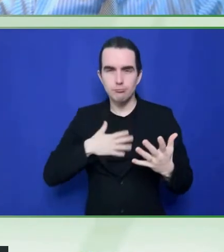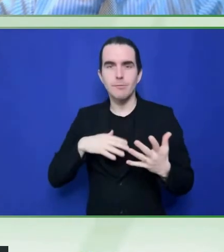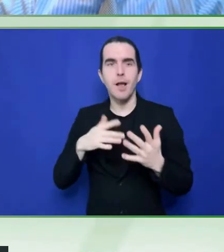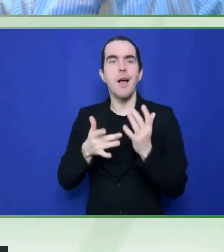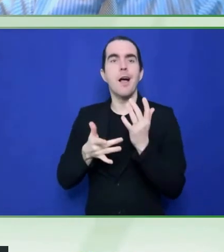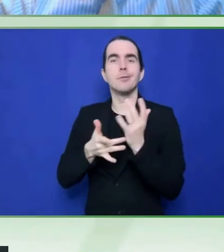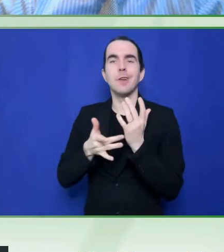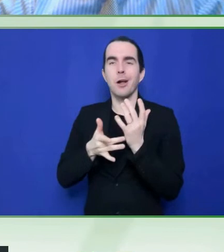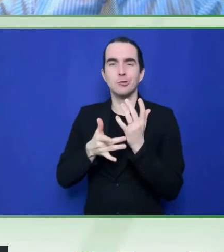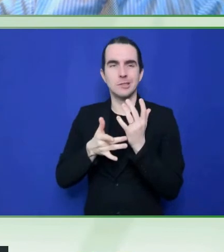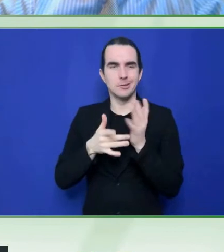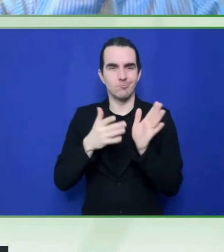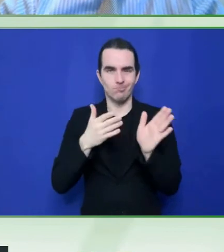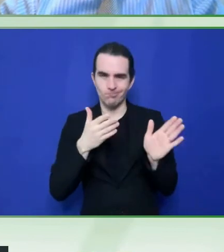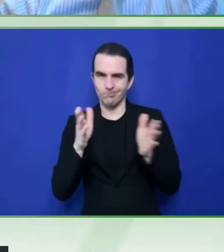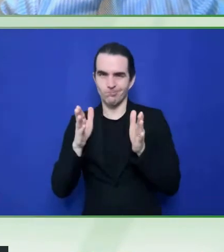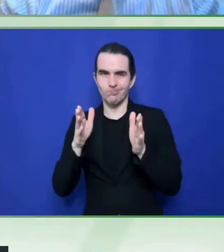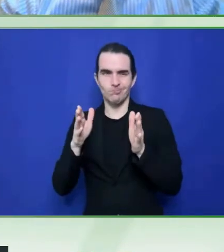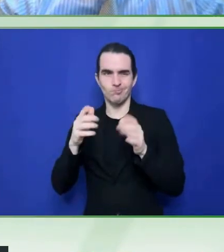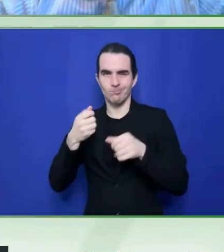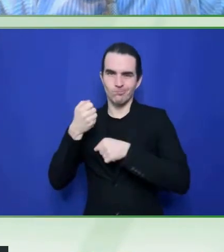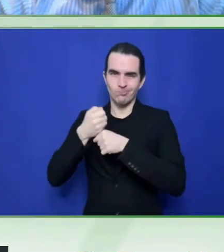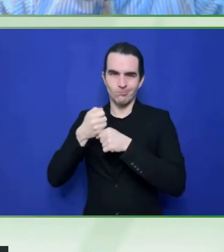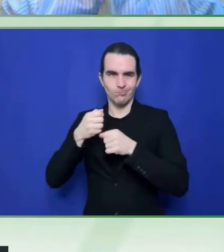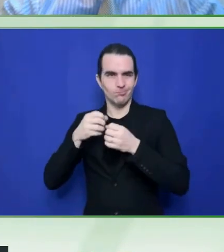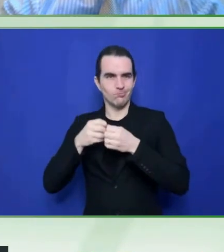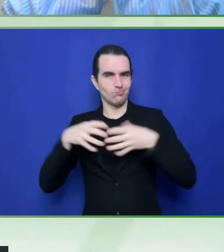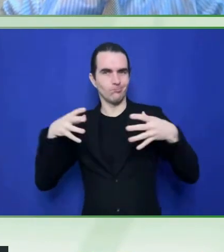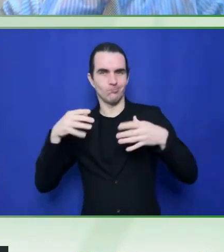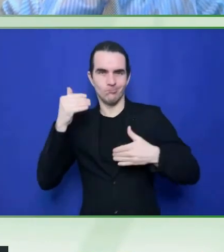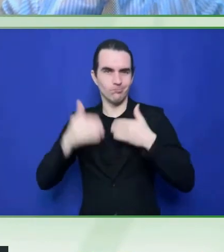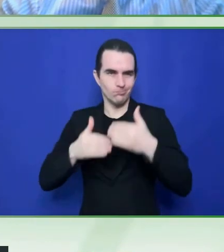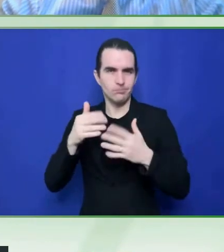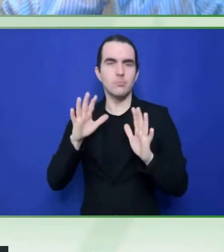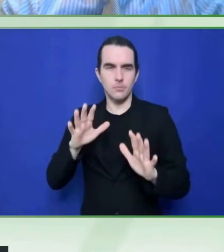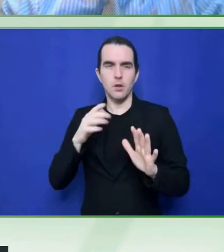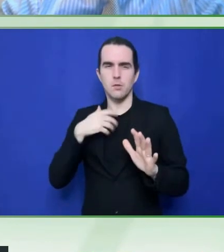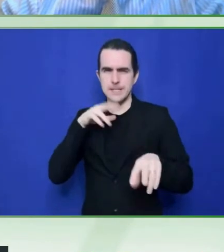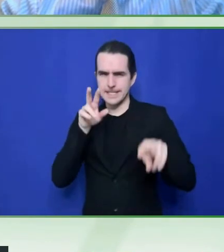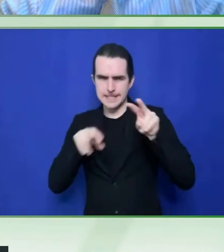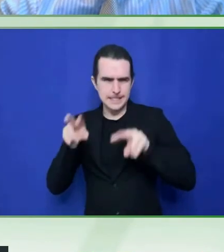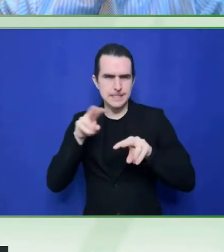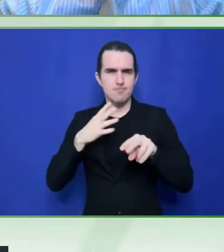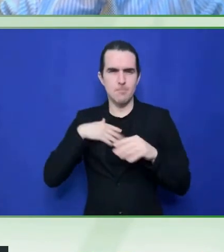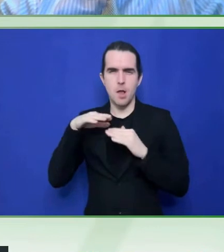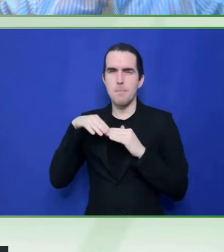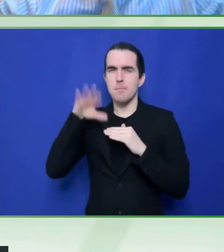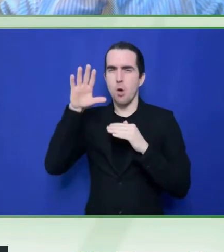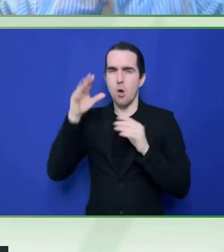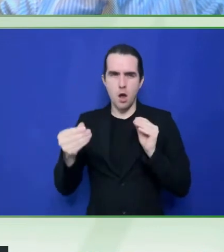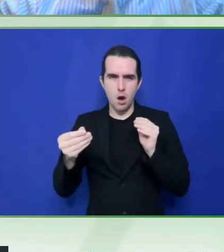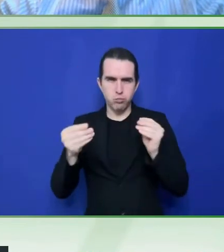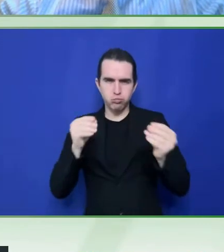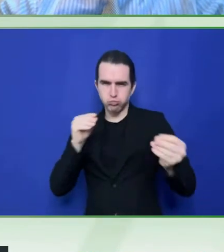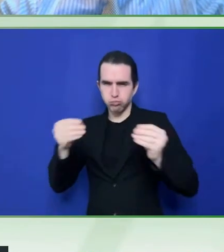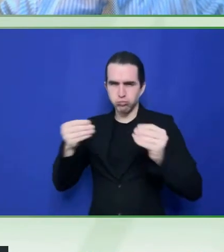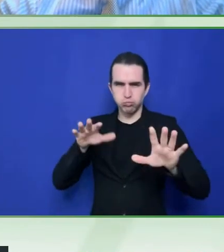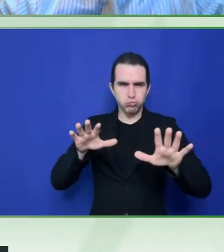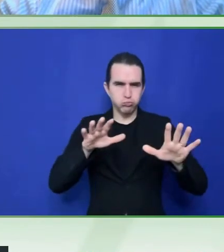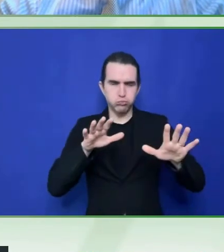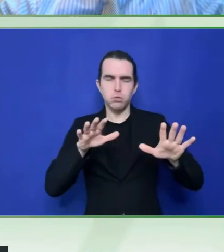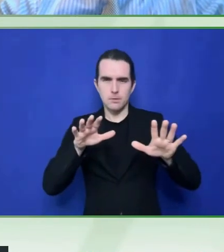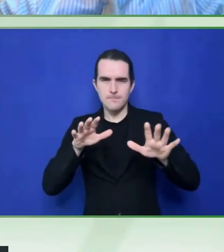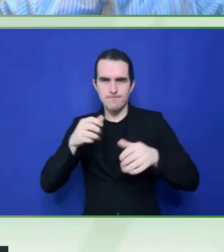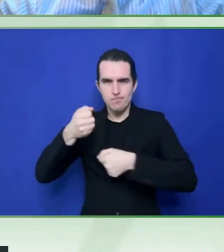were performing even before COVID. So what did we think about from a future perspective? So